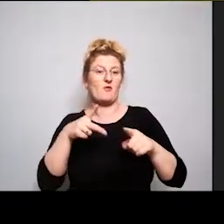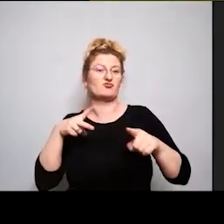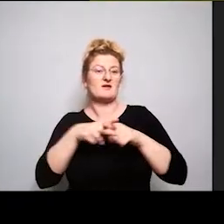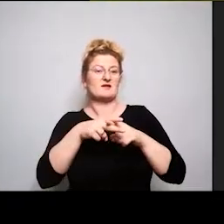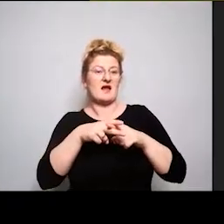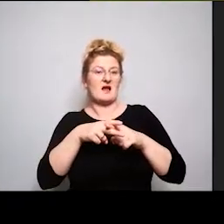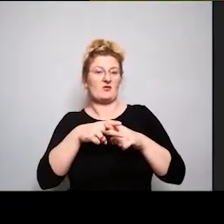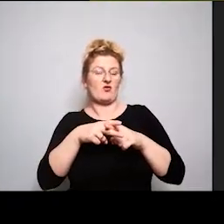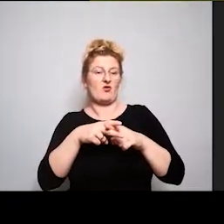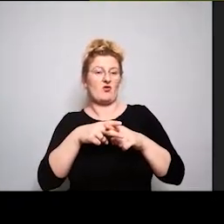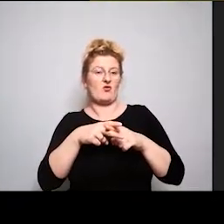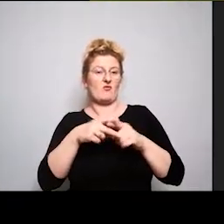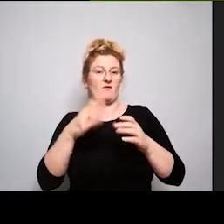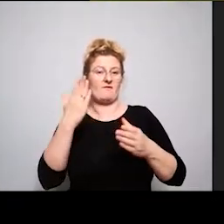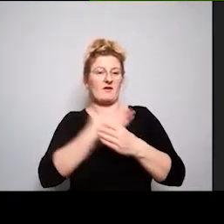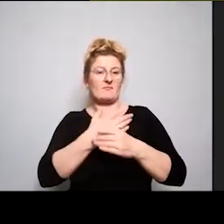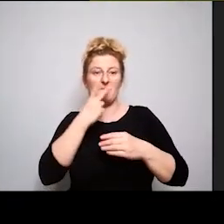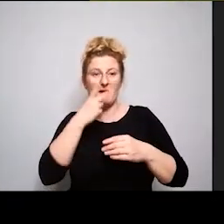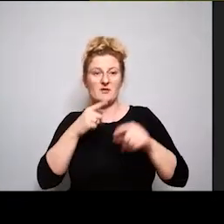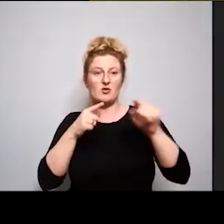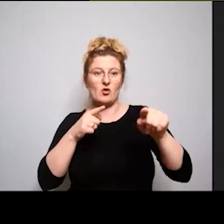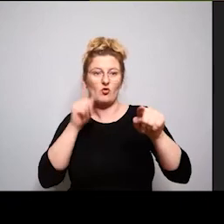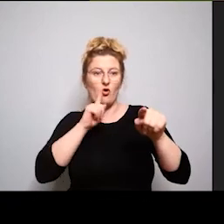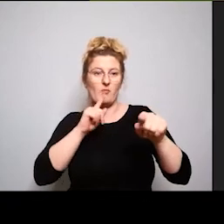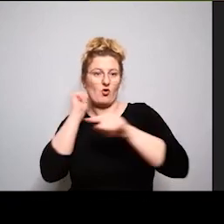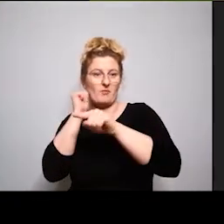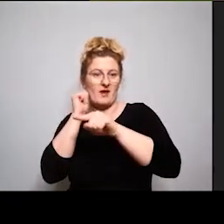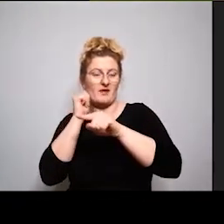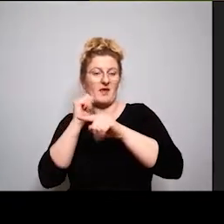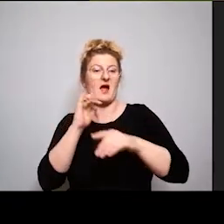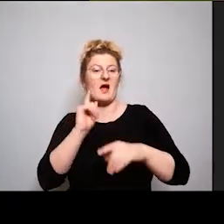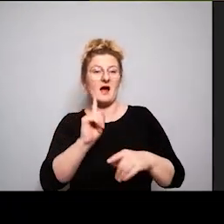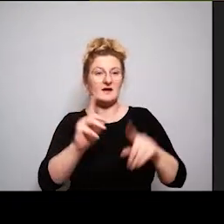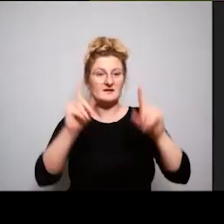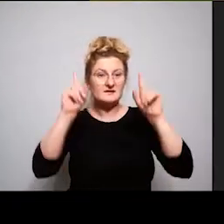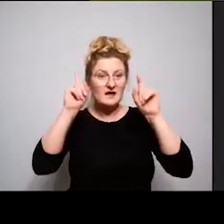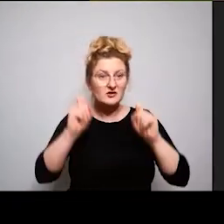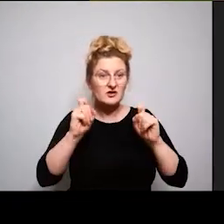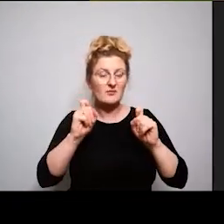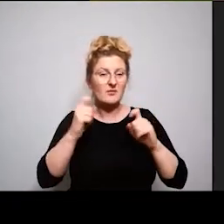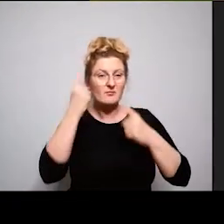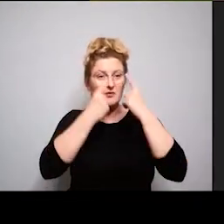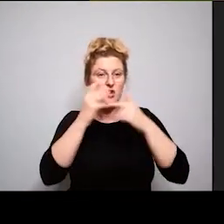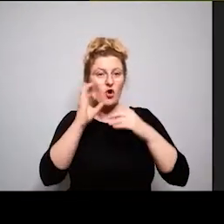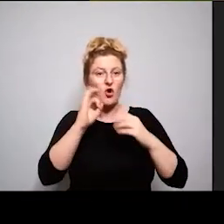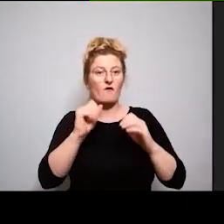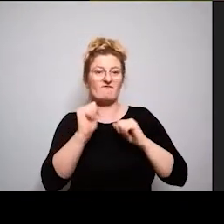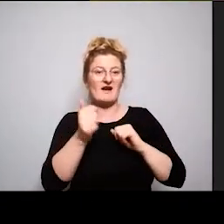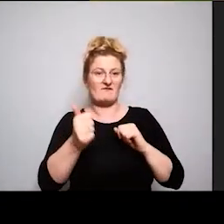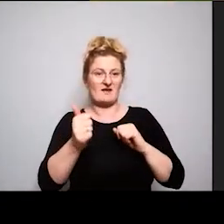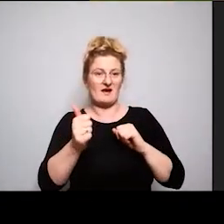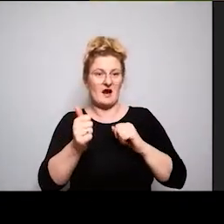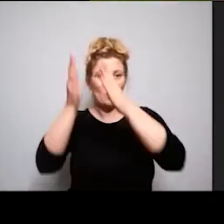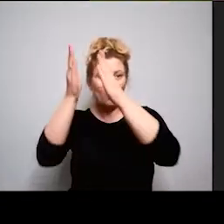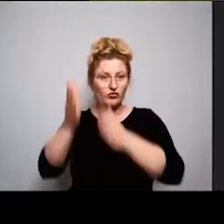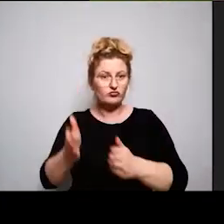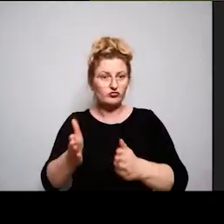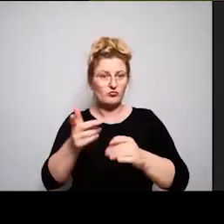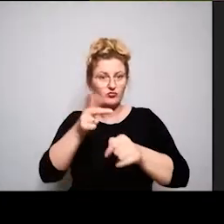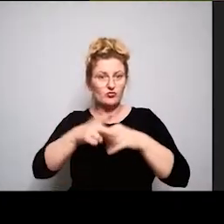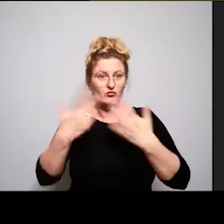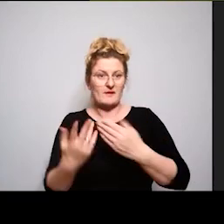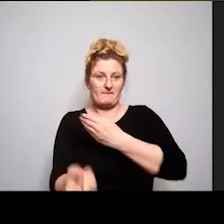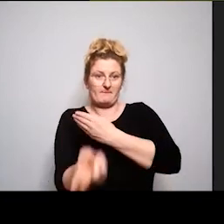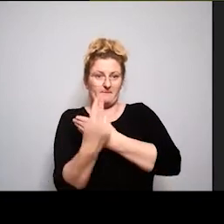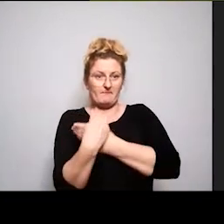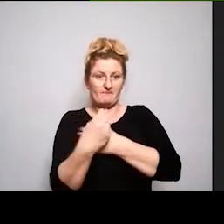mother or father, I have to spend the same amount of money as a company, but I want the best person for this